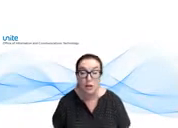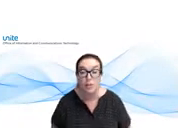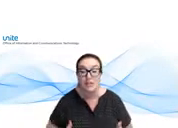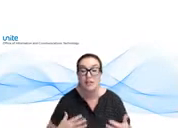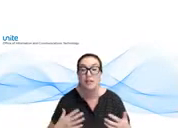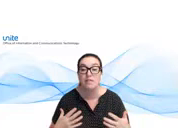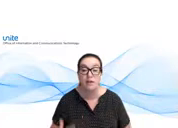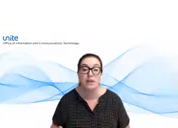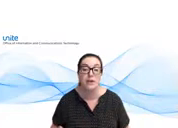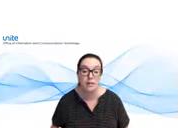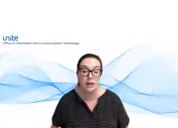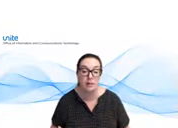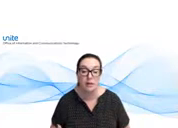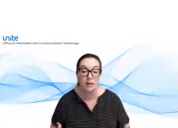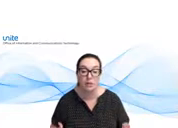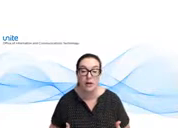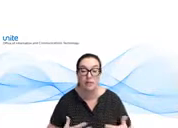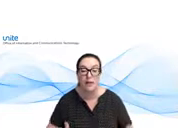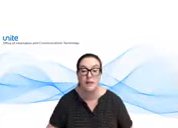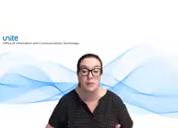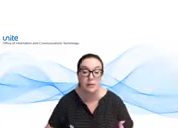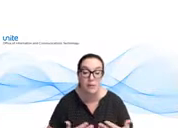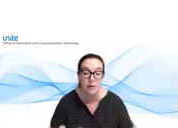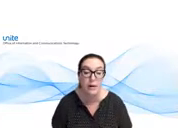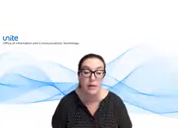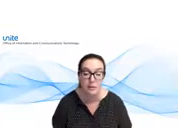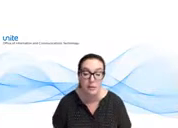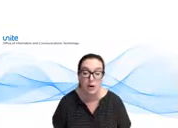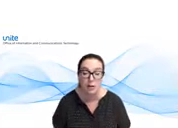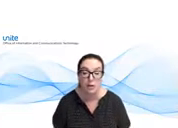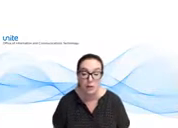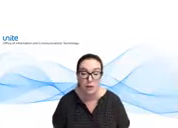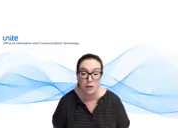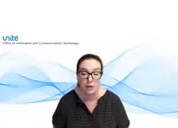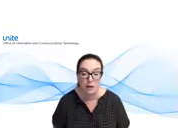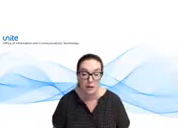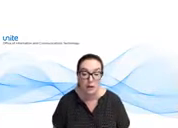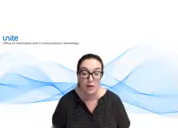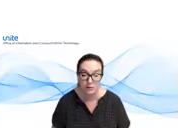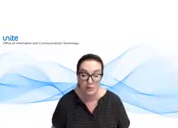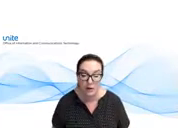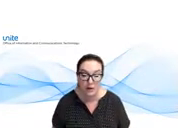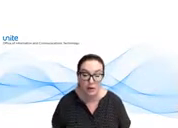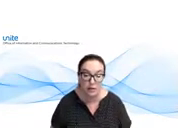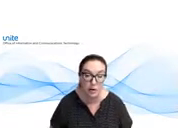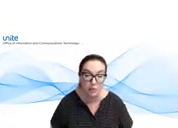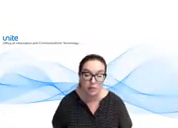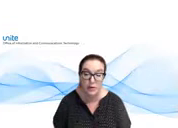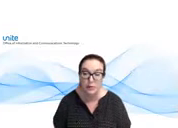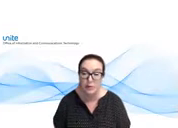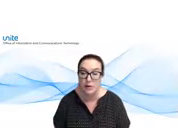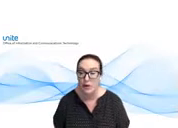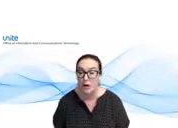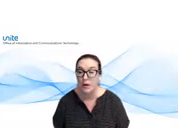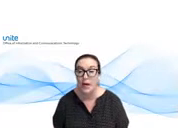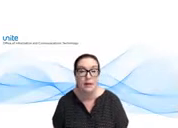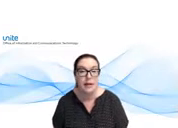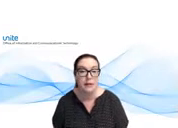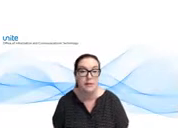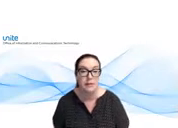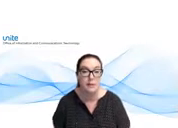system. So this is a very good example of where an investment brings a large return, very large scope of